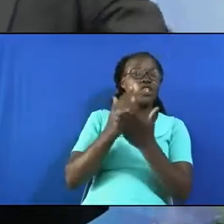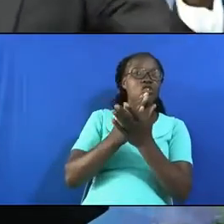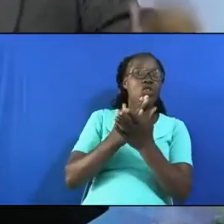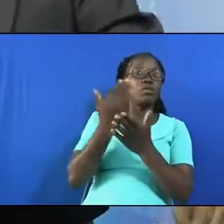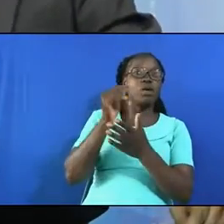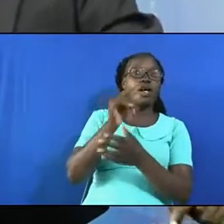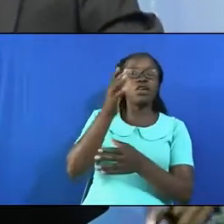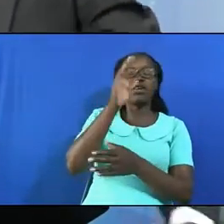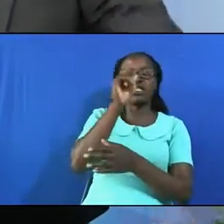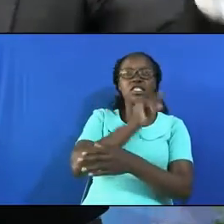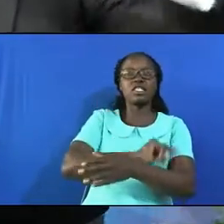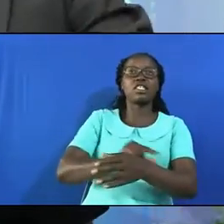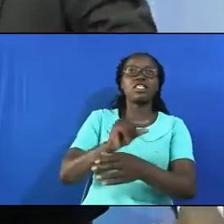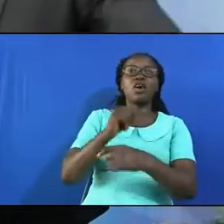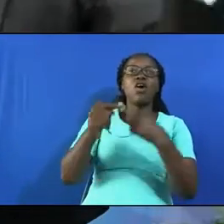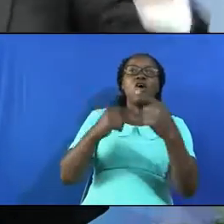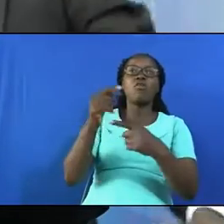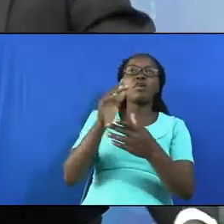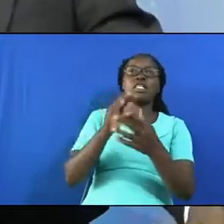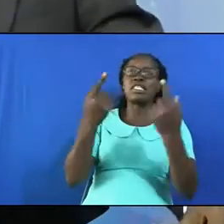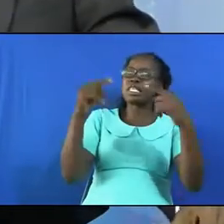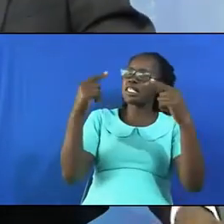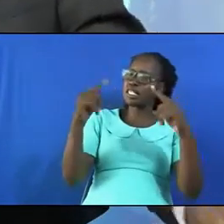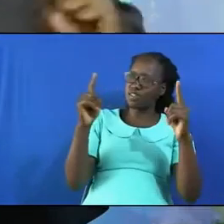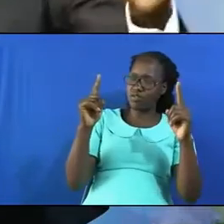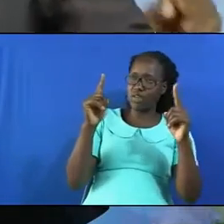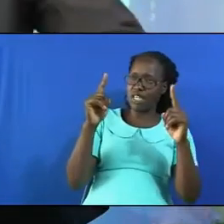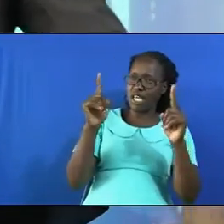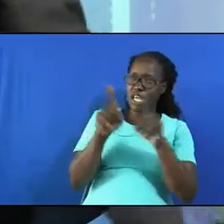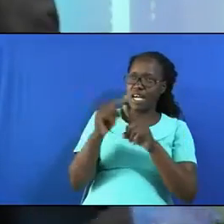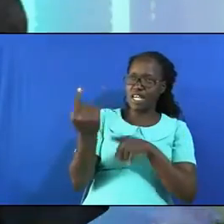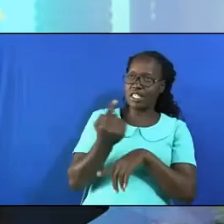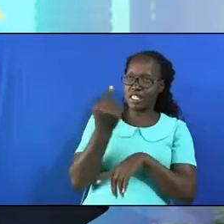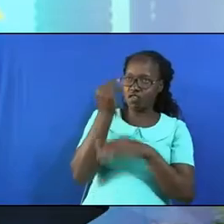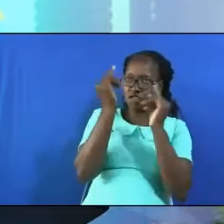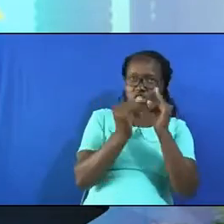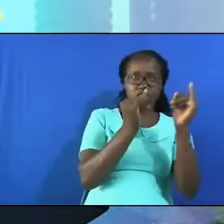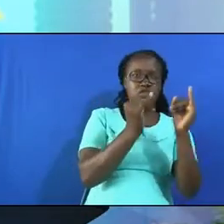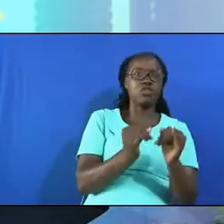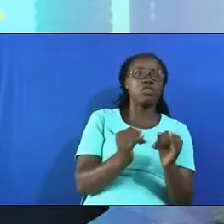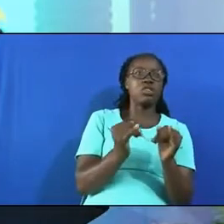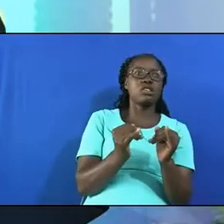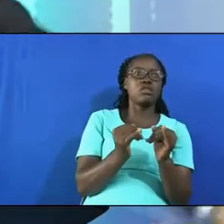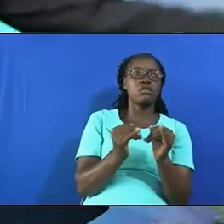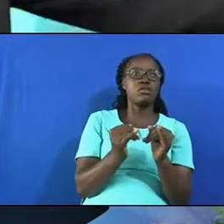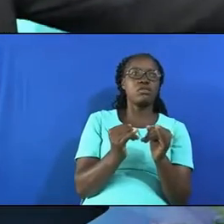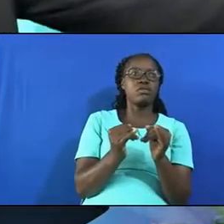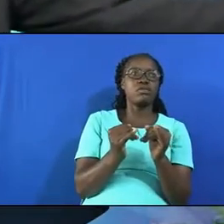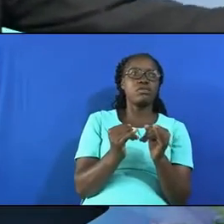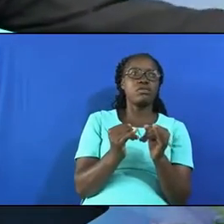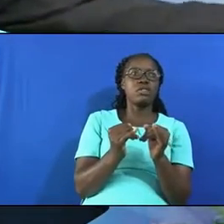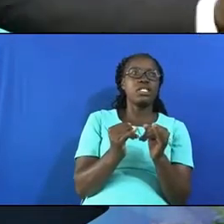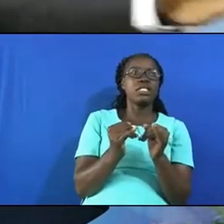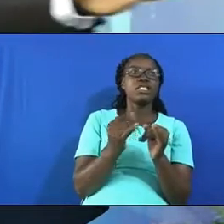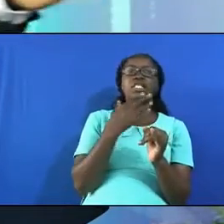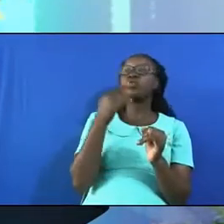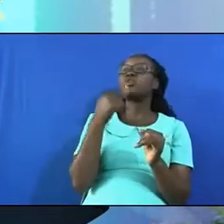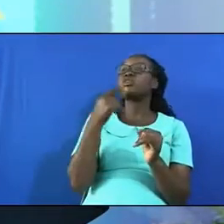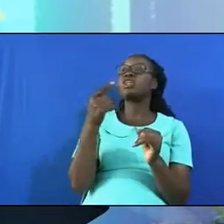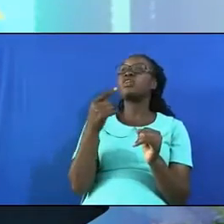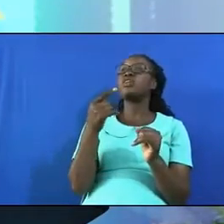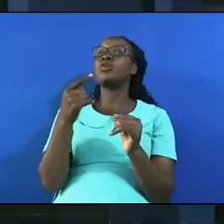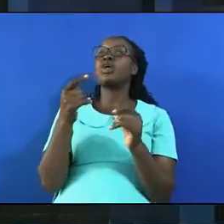by God's grace, operate successfully as single individuals. I just came to tell you,